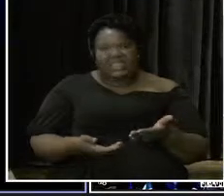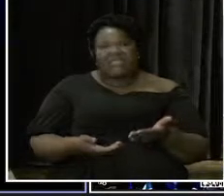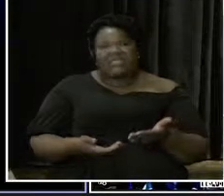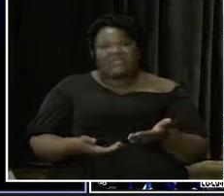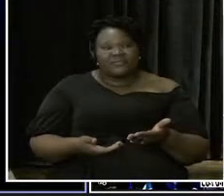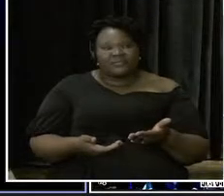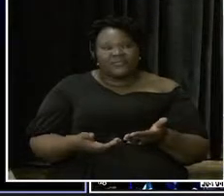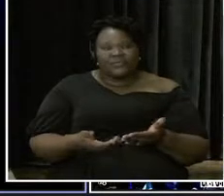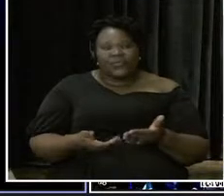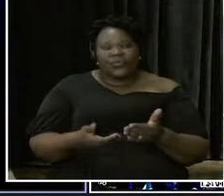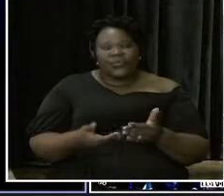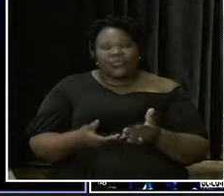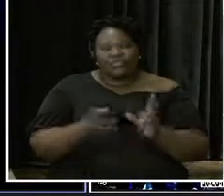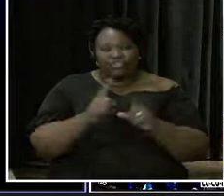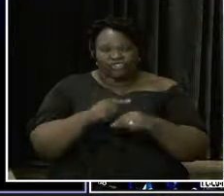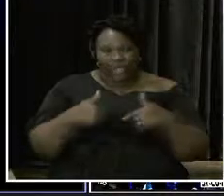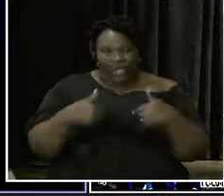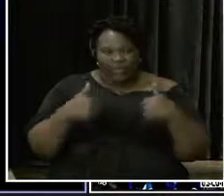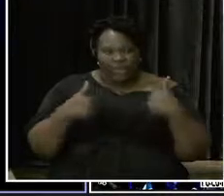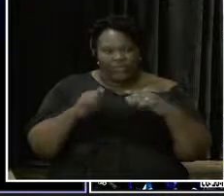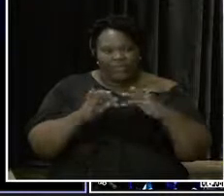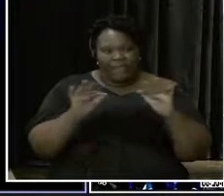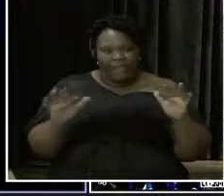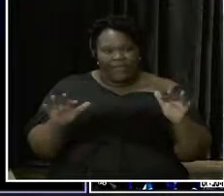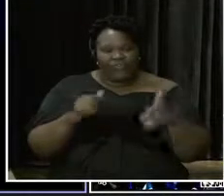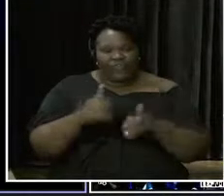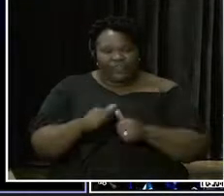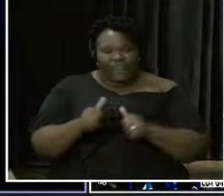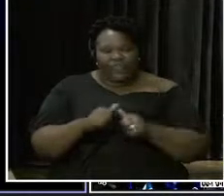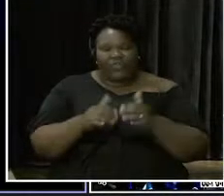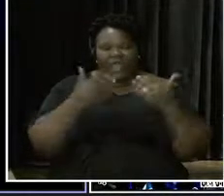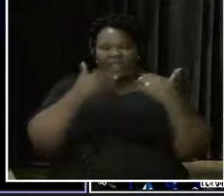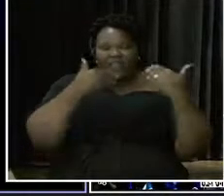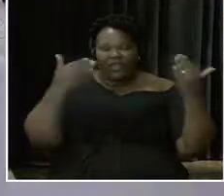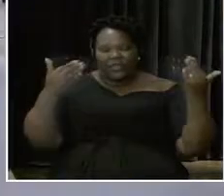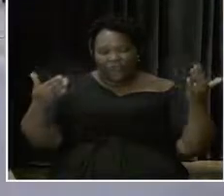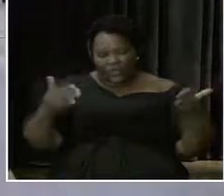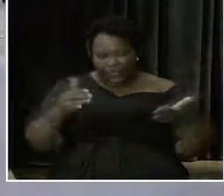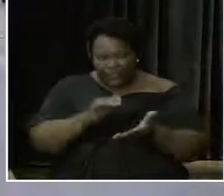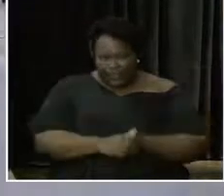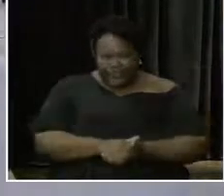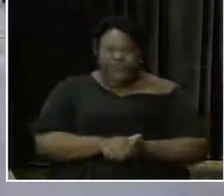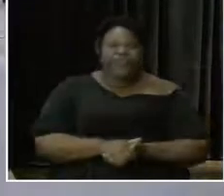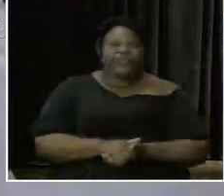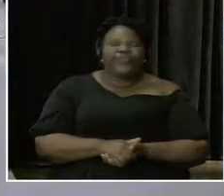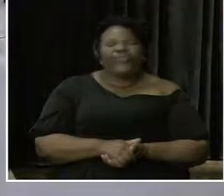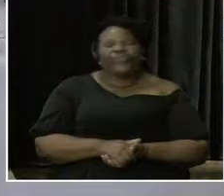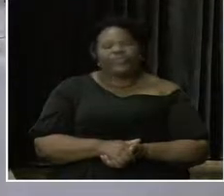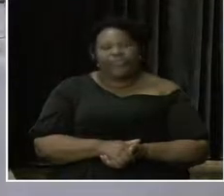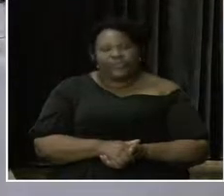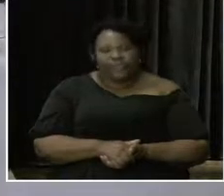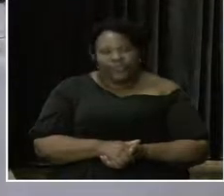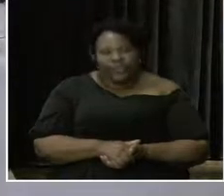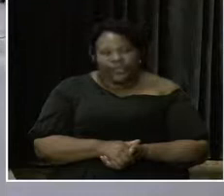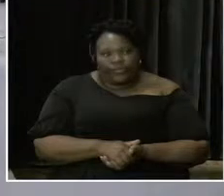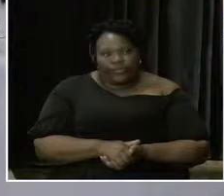conditions of our people for the better. I thank you, Honorable Speaker. Thank you, Bab Mayor.